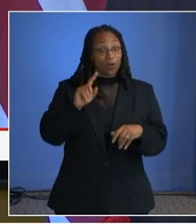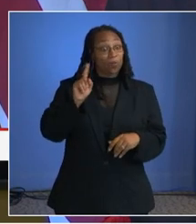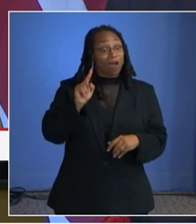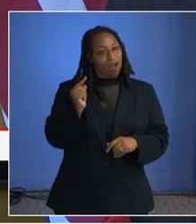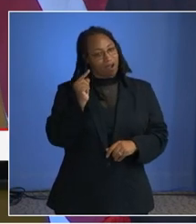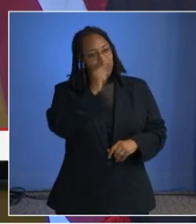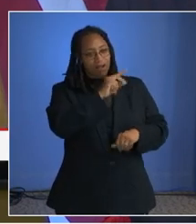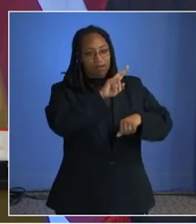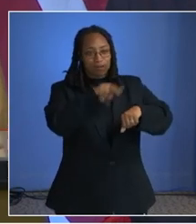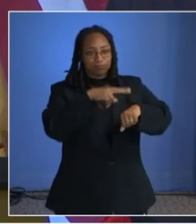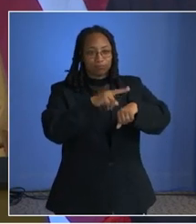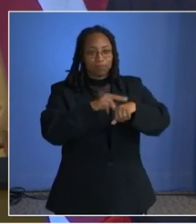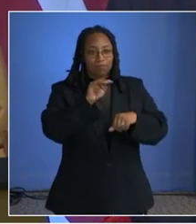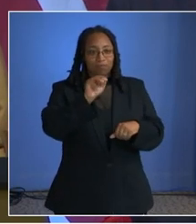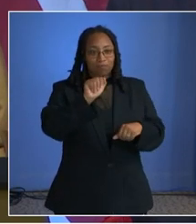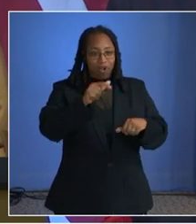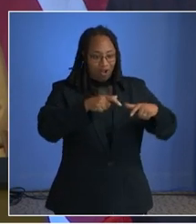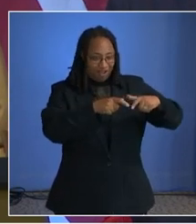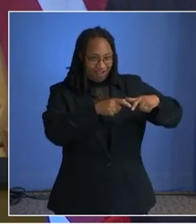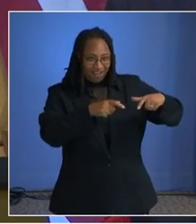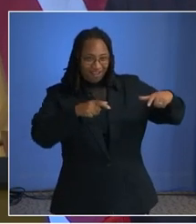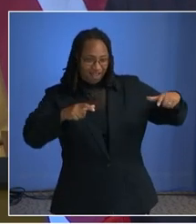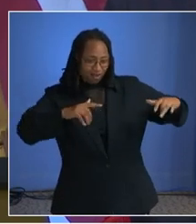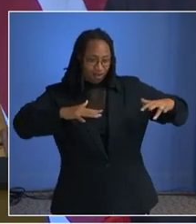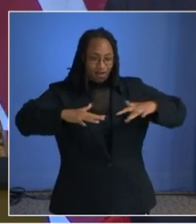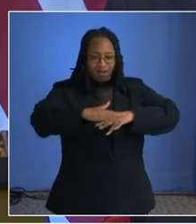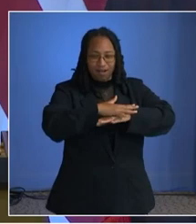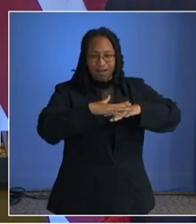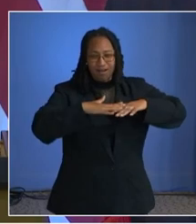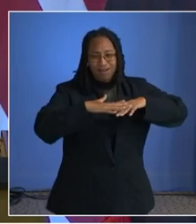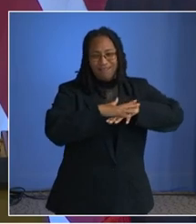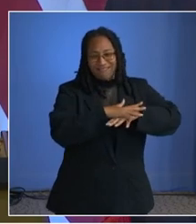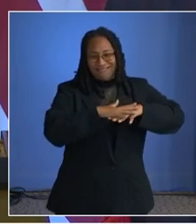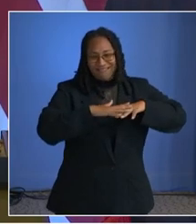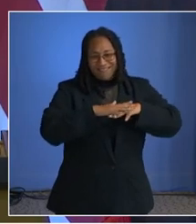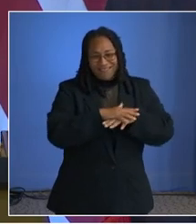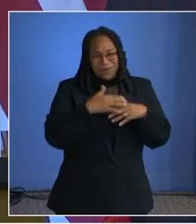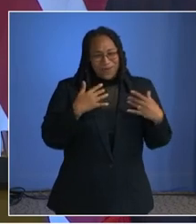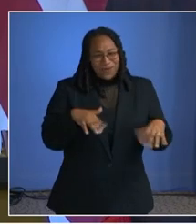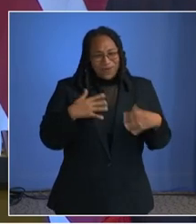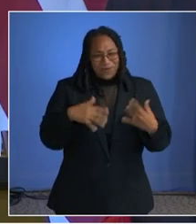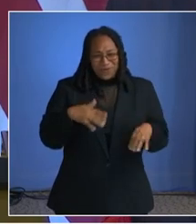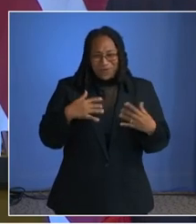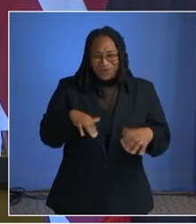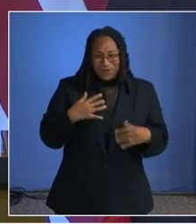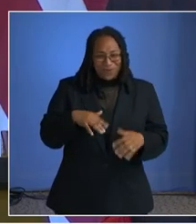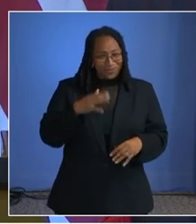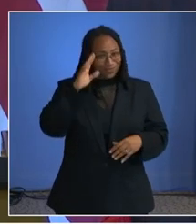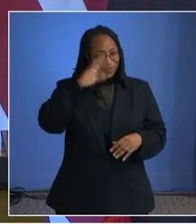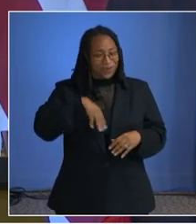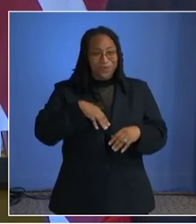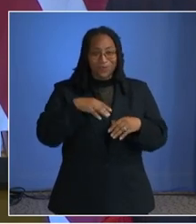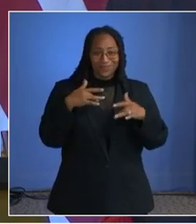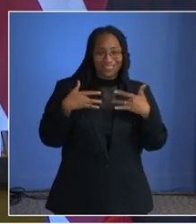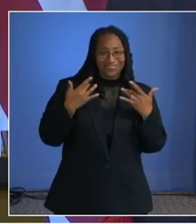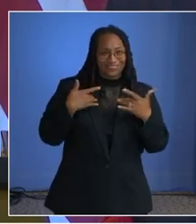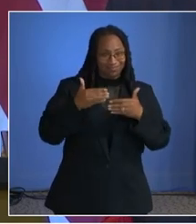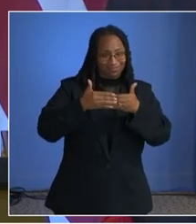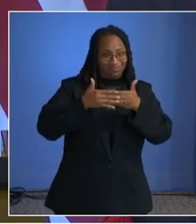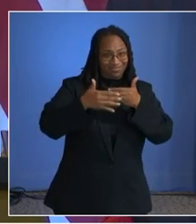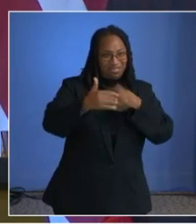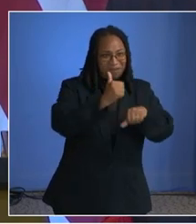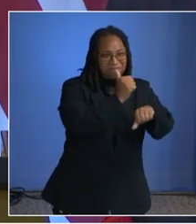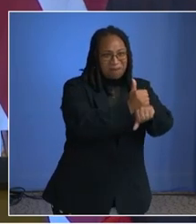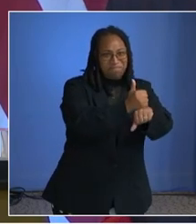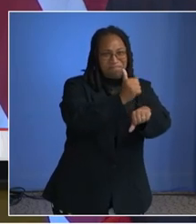we know that all of these activities and the investments that we'll say a little bit about today are part